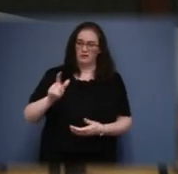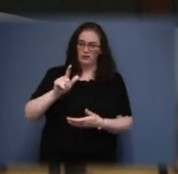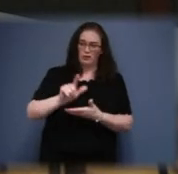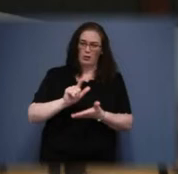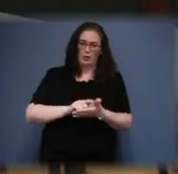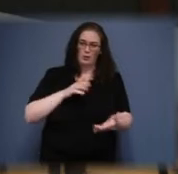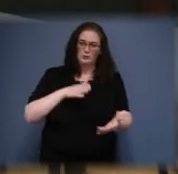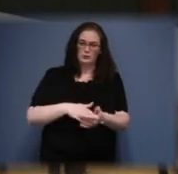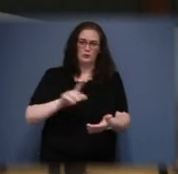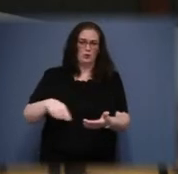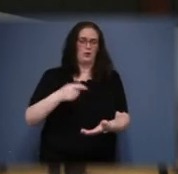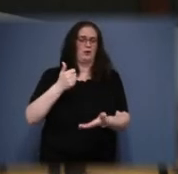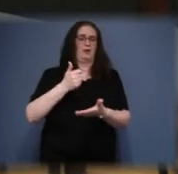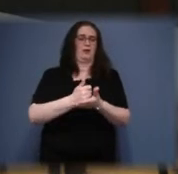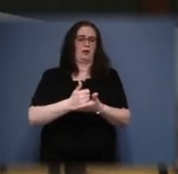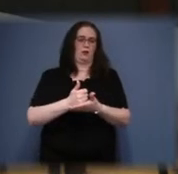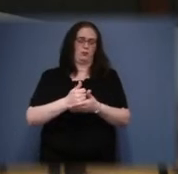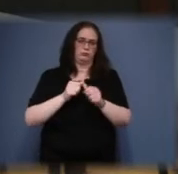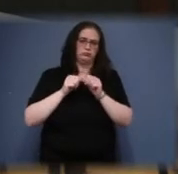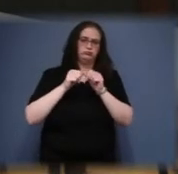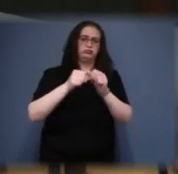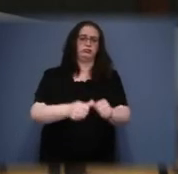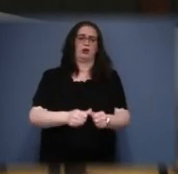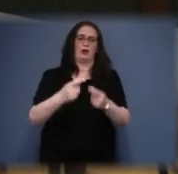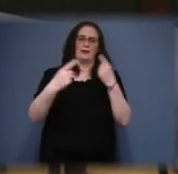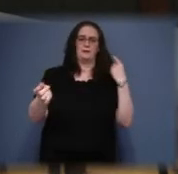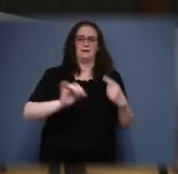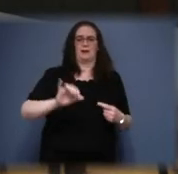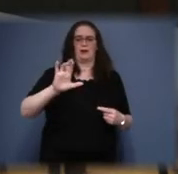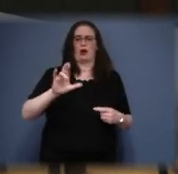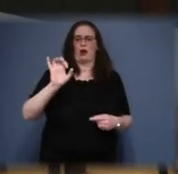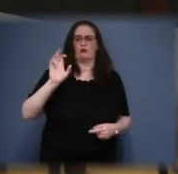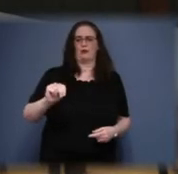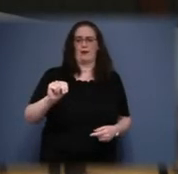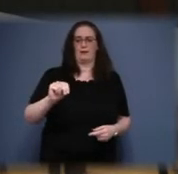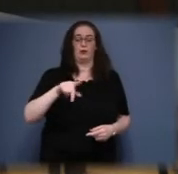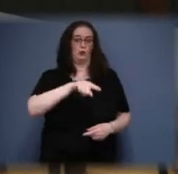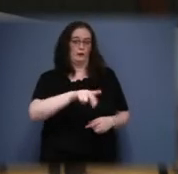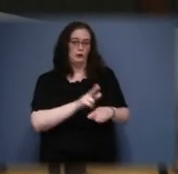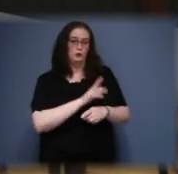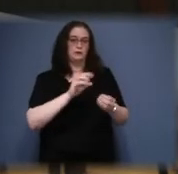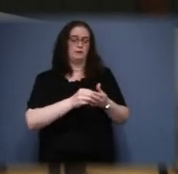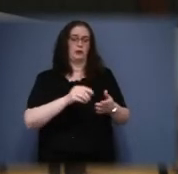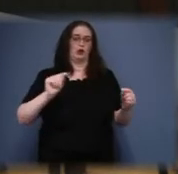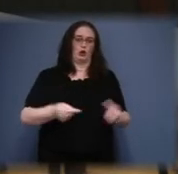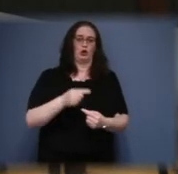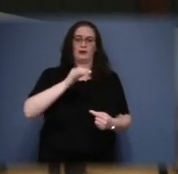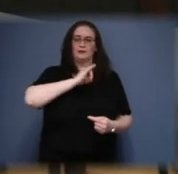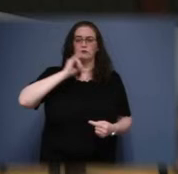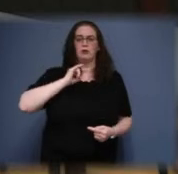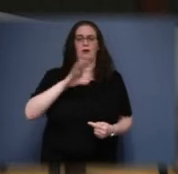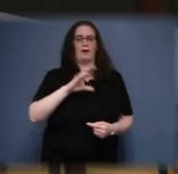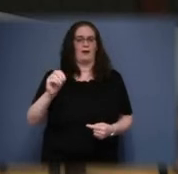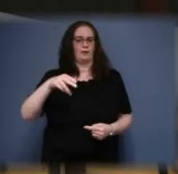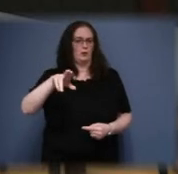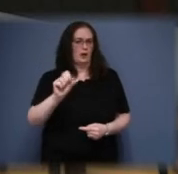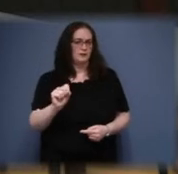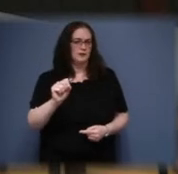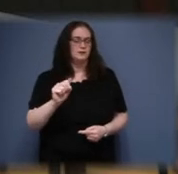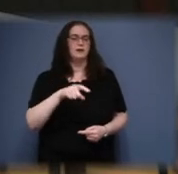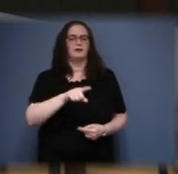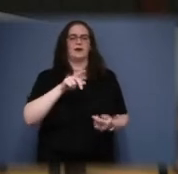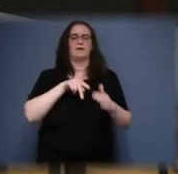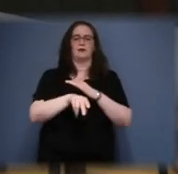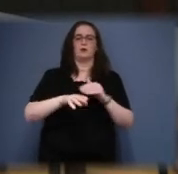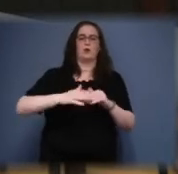help further our enemies like Iran, who has used the money to hurt Israel and the United States? They have killed